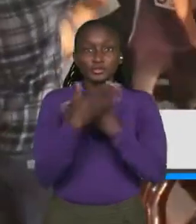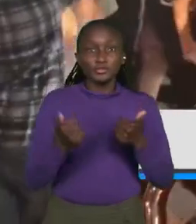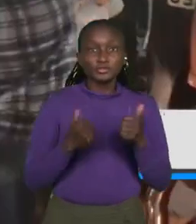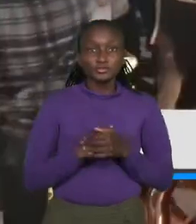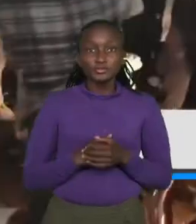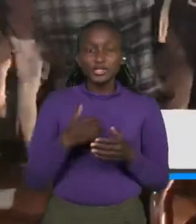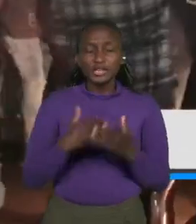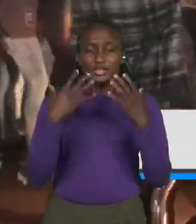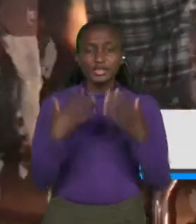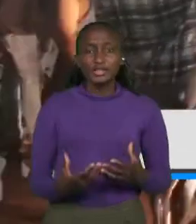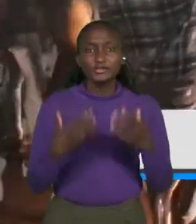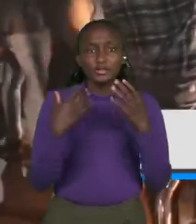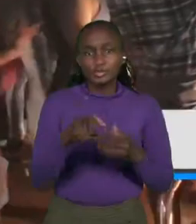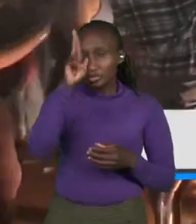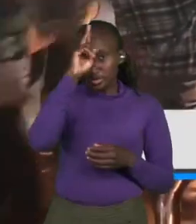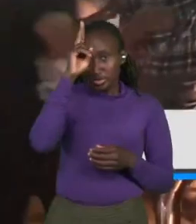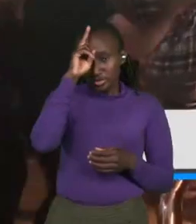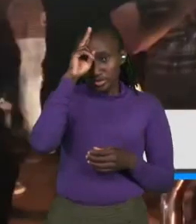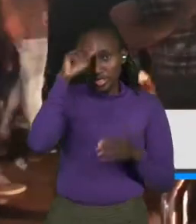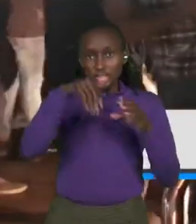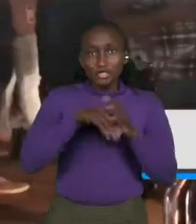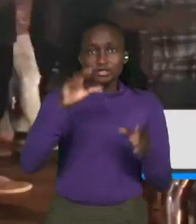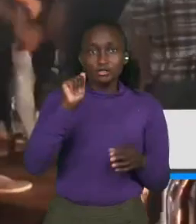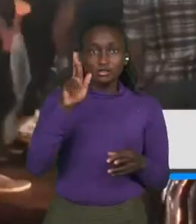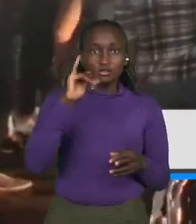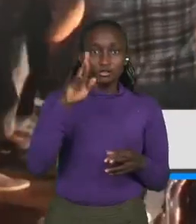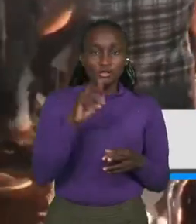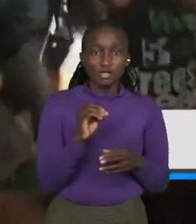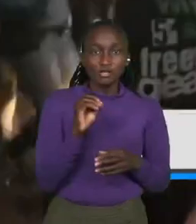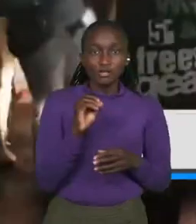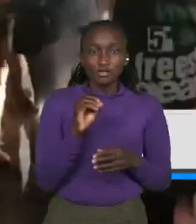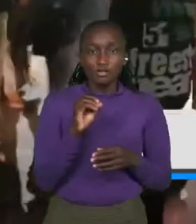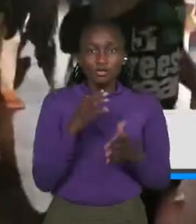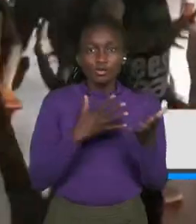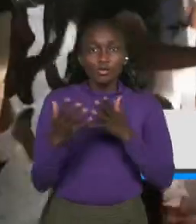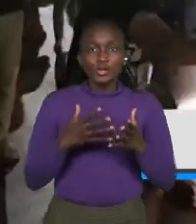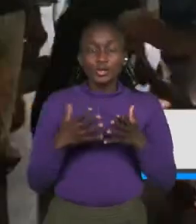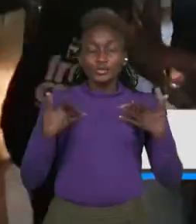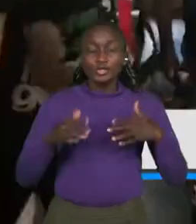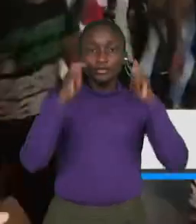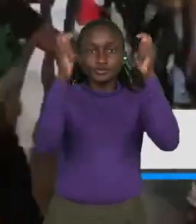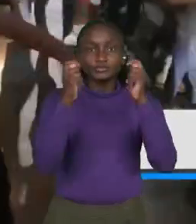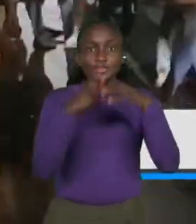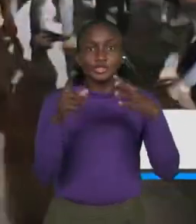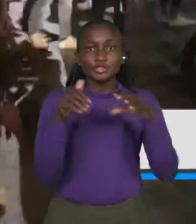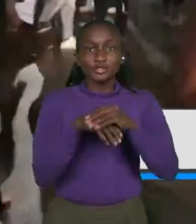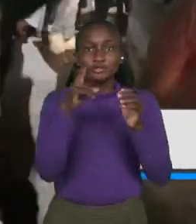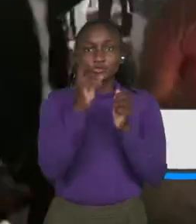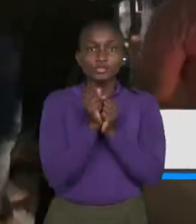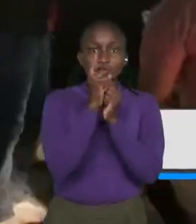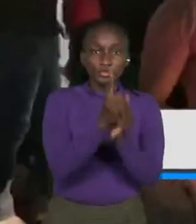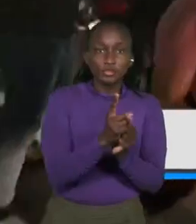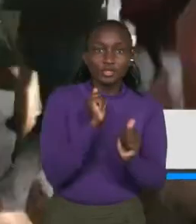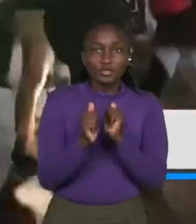There was a heavy traffic presence in downtown Cairo on Tahrir Square, where mass protests started in 2011,